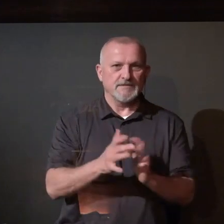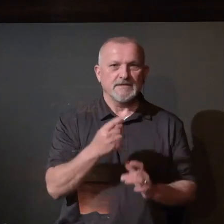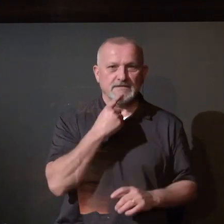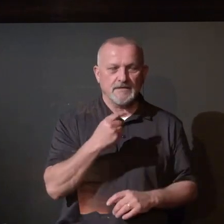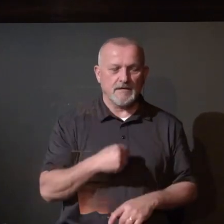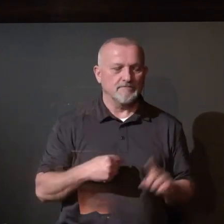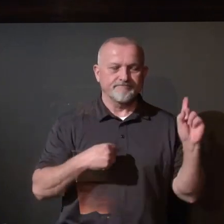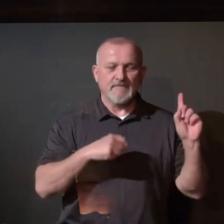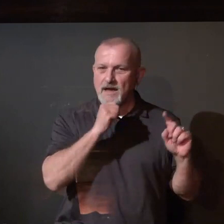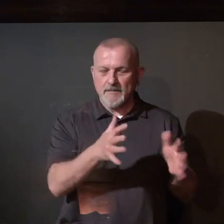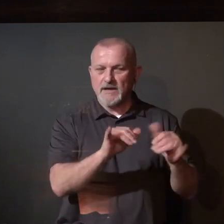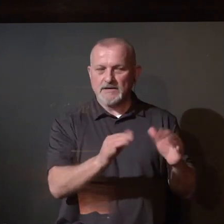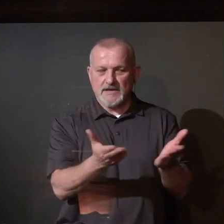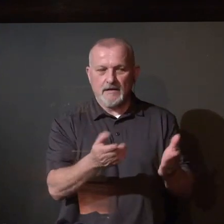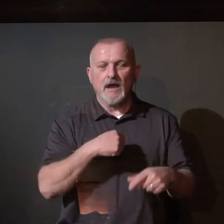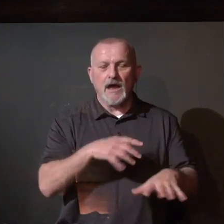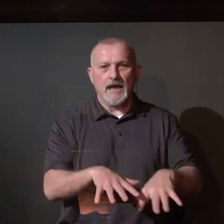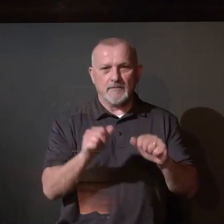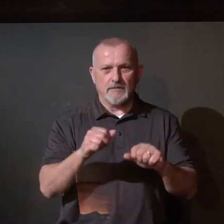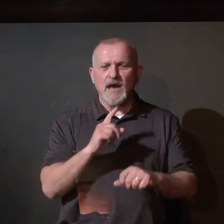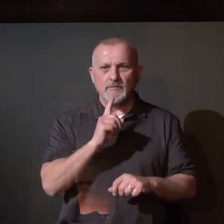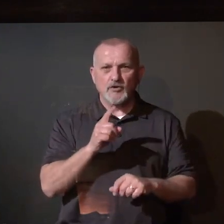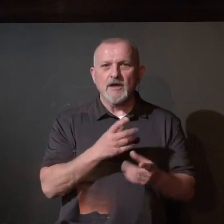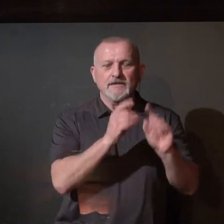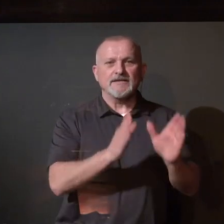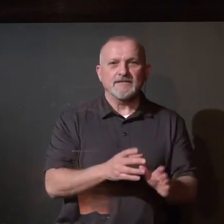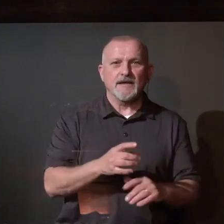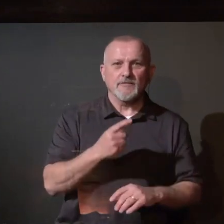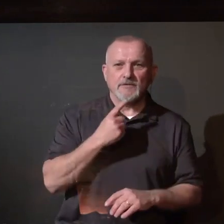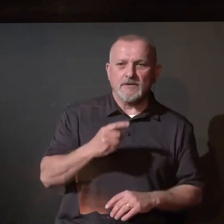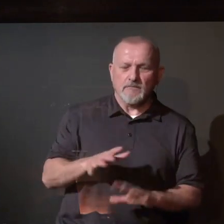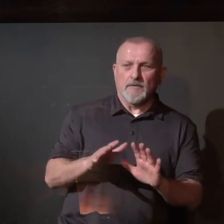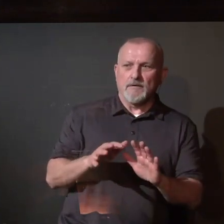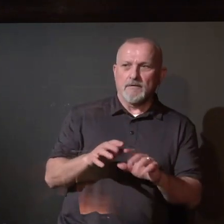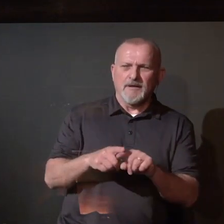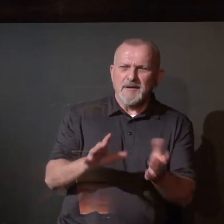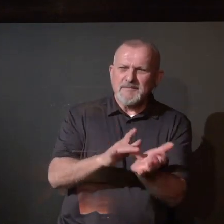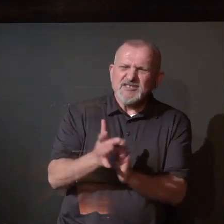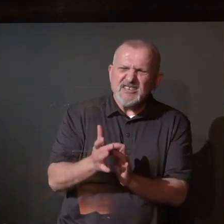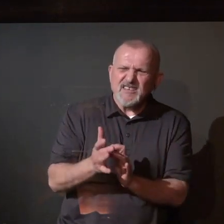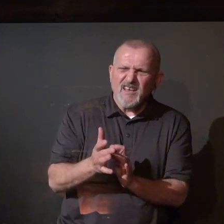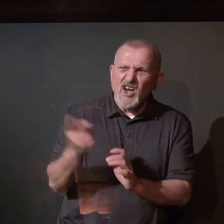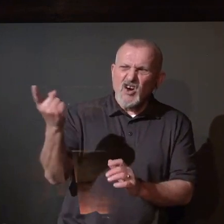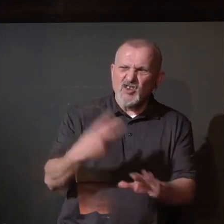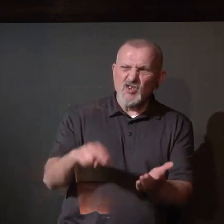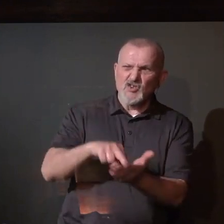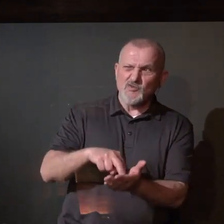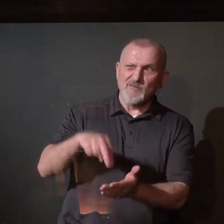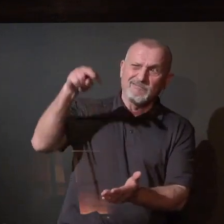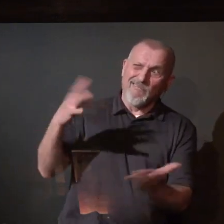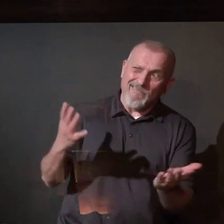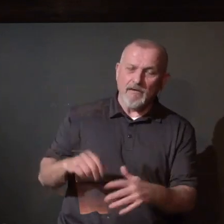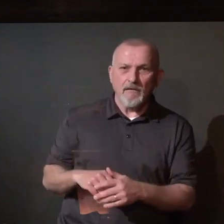leaving. I can imagine that the disciples were kind of caught off guard, like, well, you just rose from the grave, Jesus. Like, if you stick